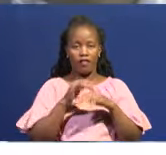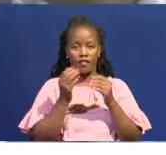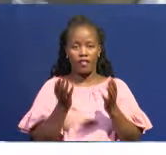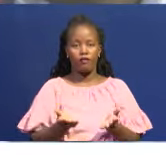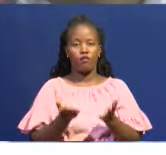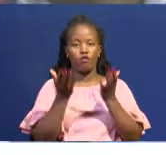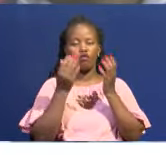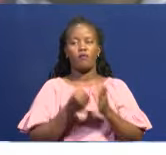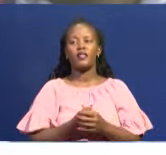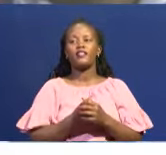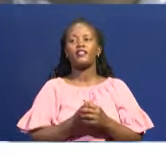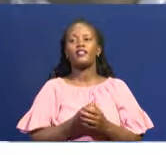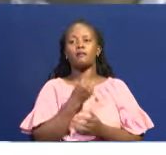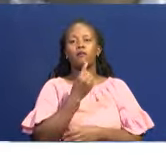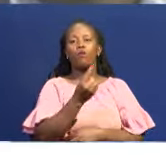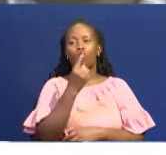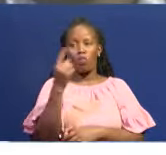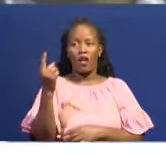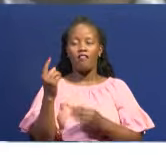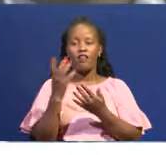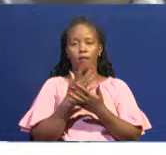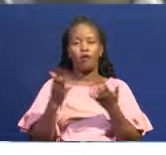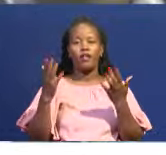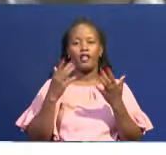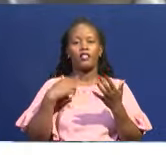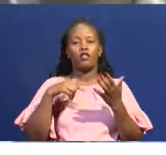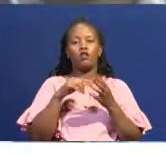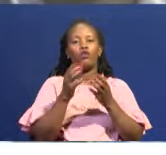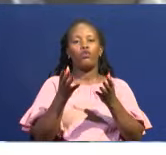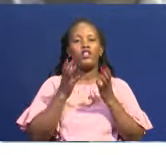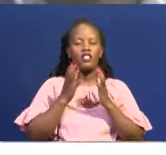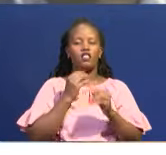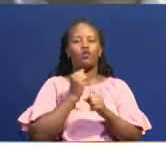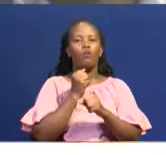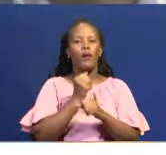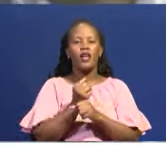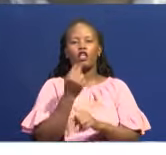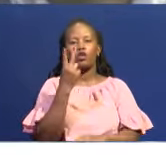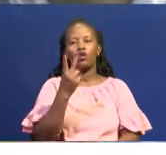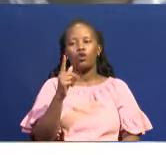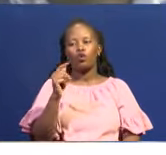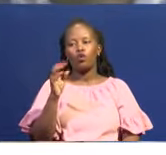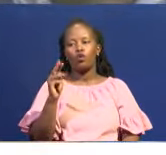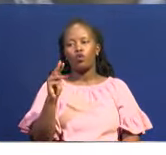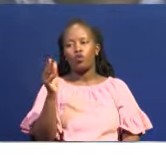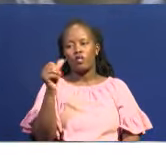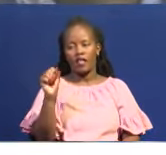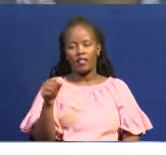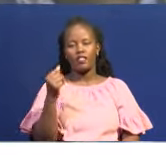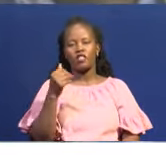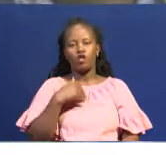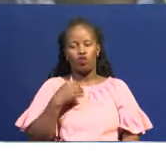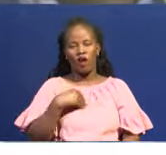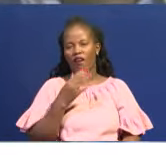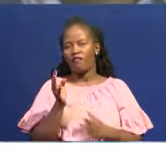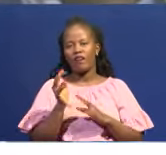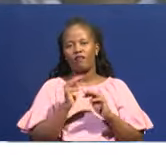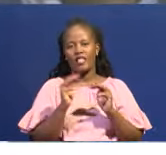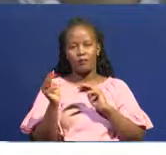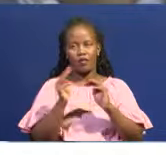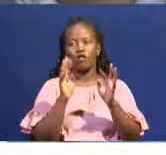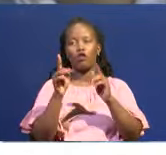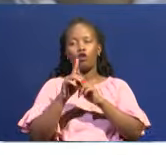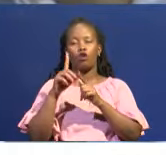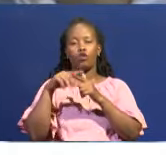infrastructure. Every product, we need to make additional 2 tanks minimum to enable us to have that flexibility our engineer